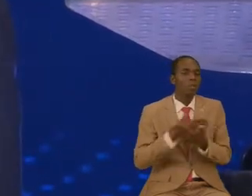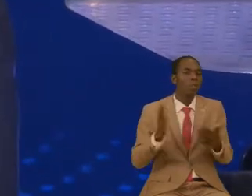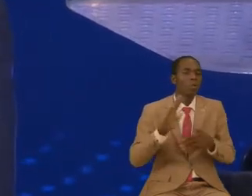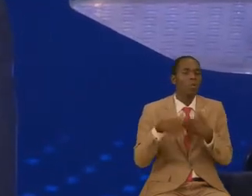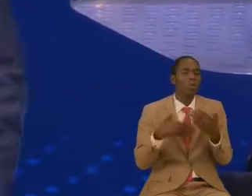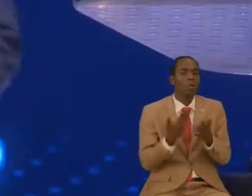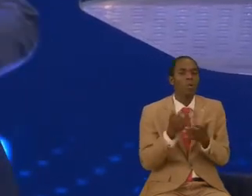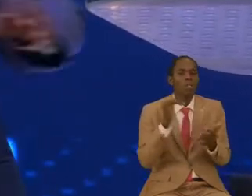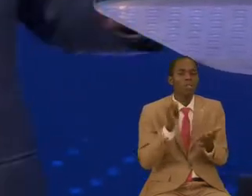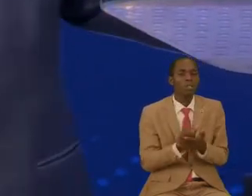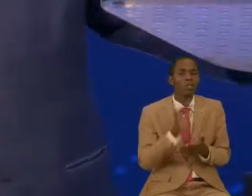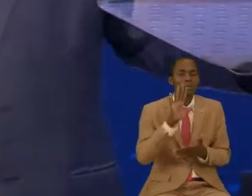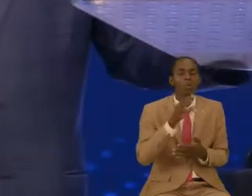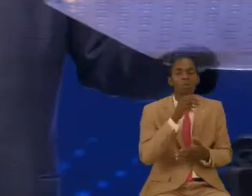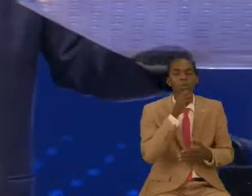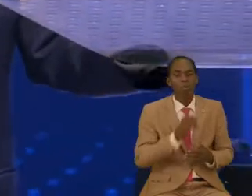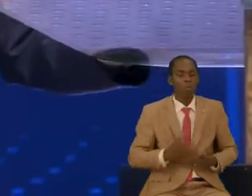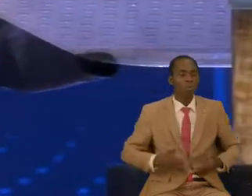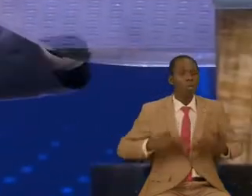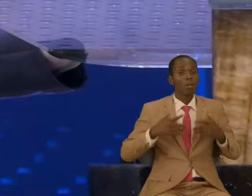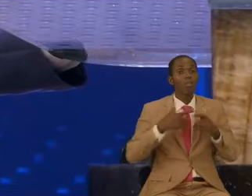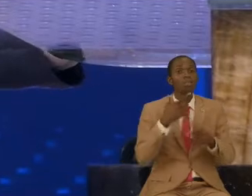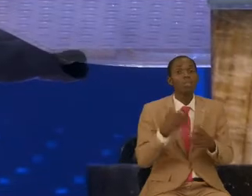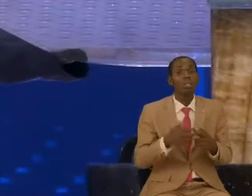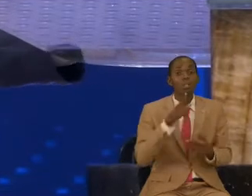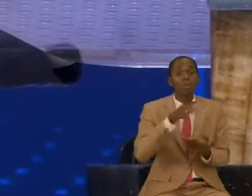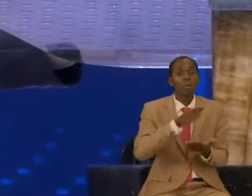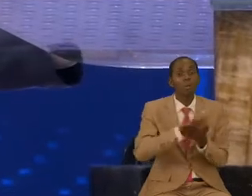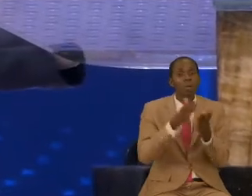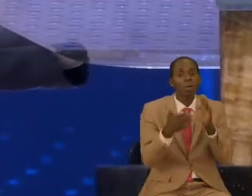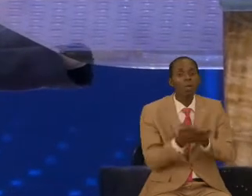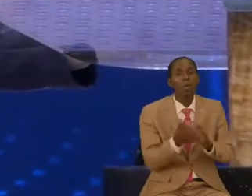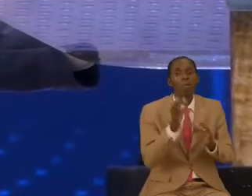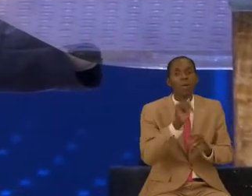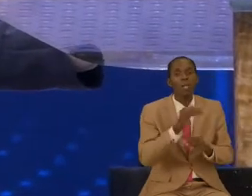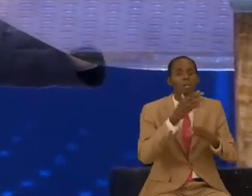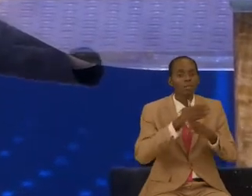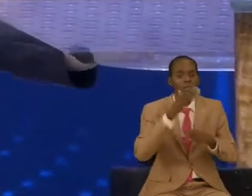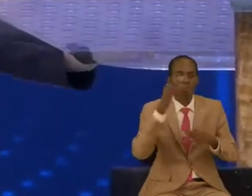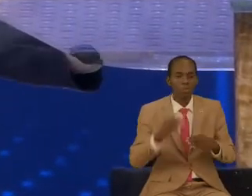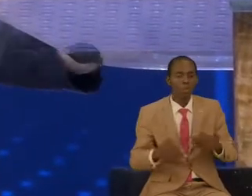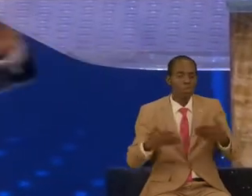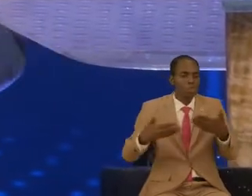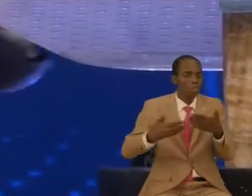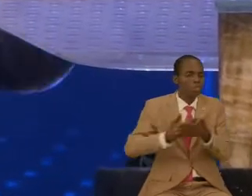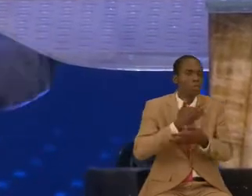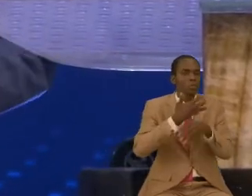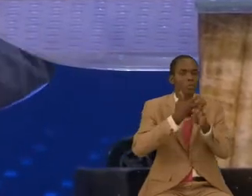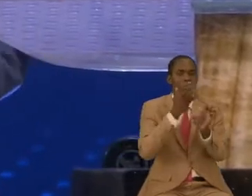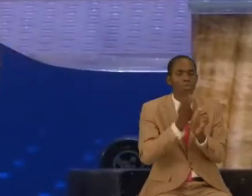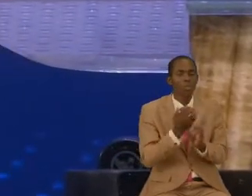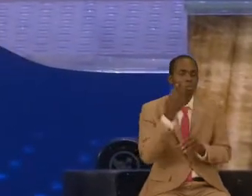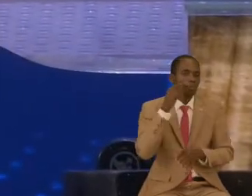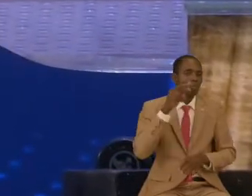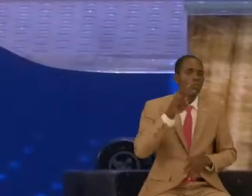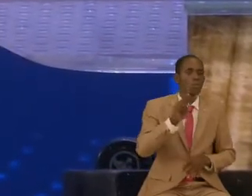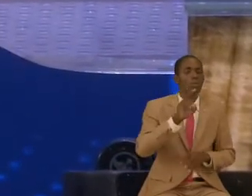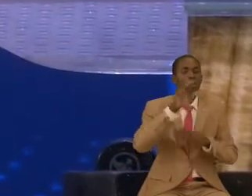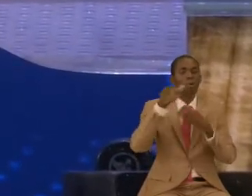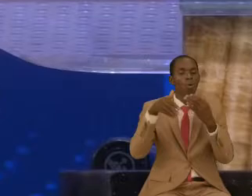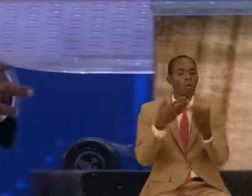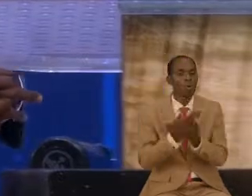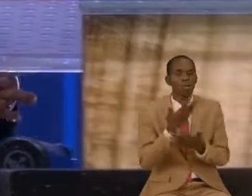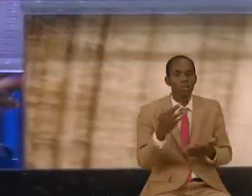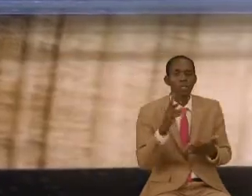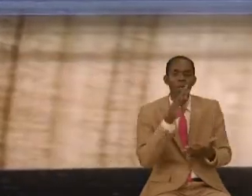that old life, then you become a total new creature. Behold, all things